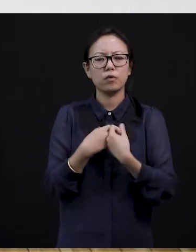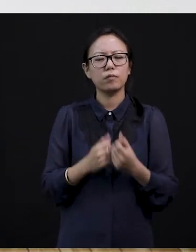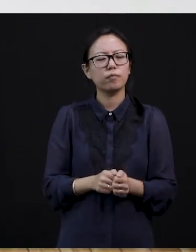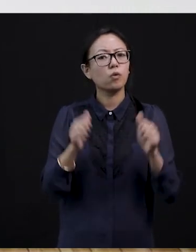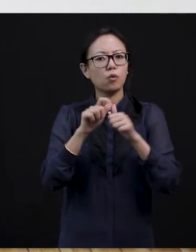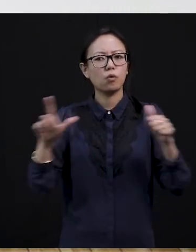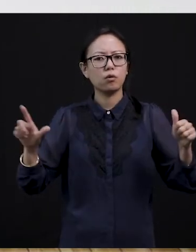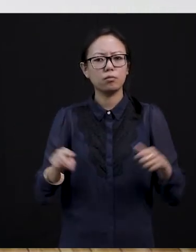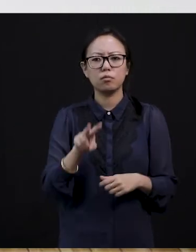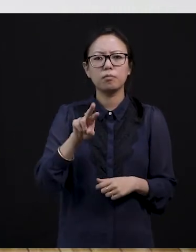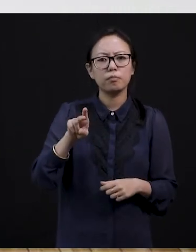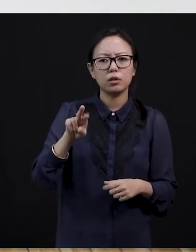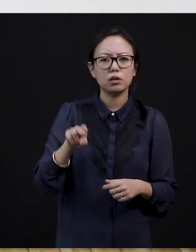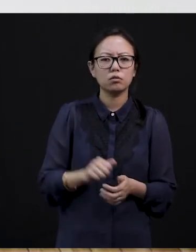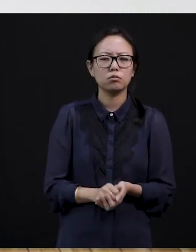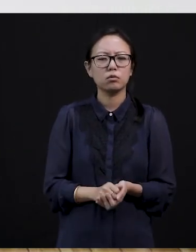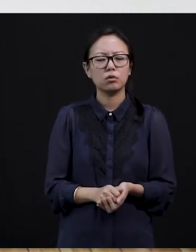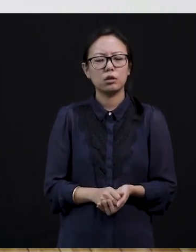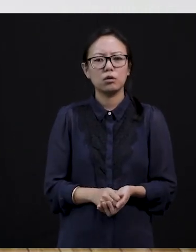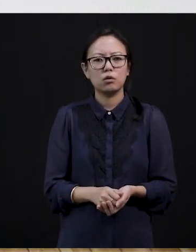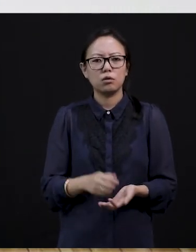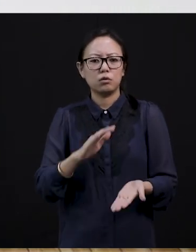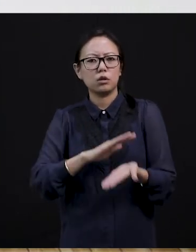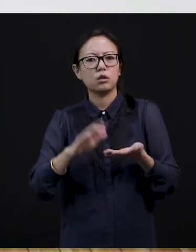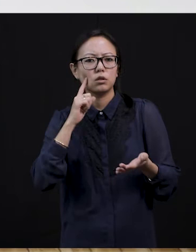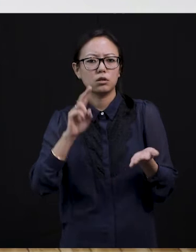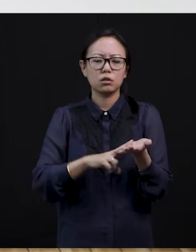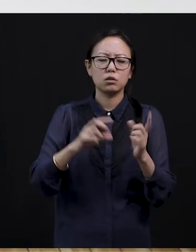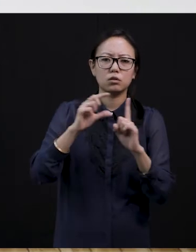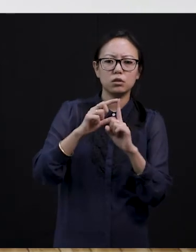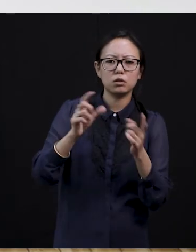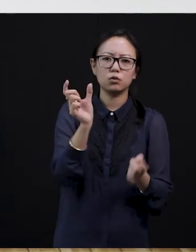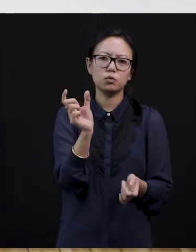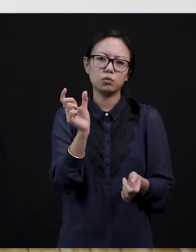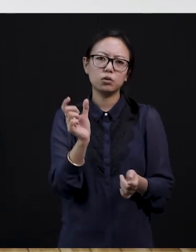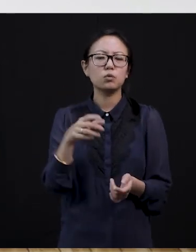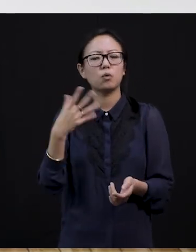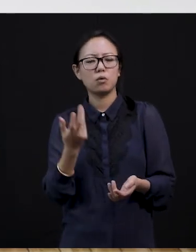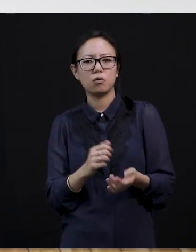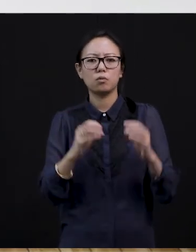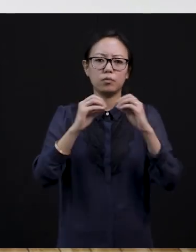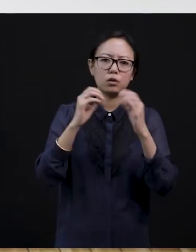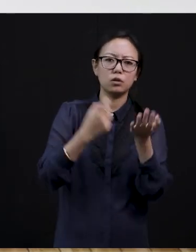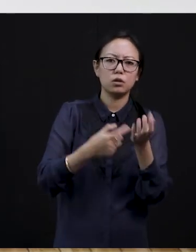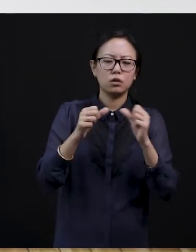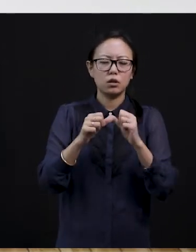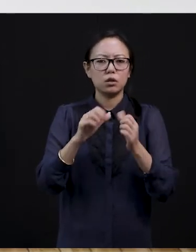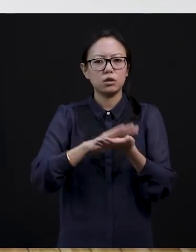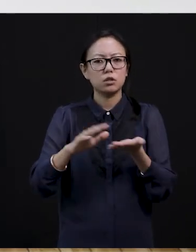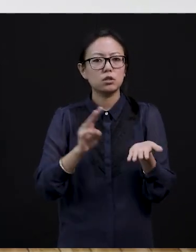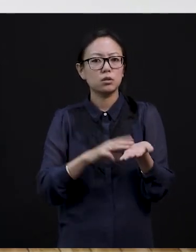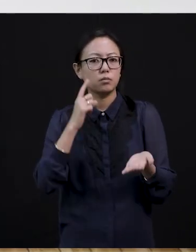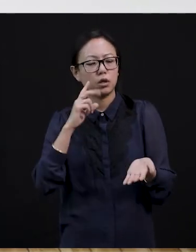Hindu, whether you are any other religion, whether you are a Brahmin, whether you are a Banya, whether you are